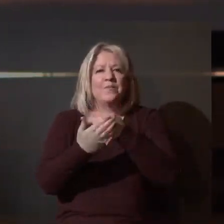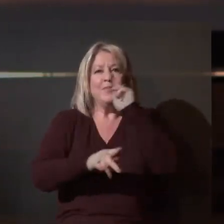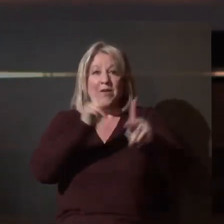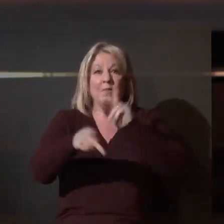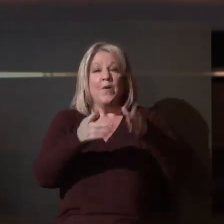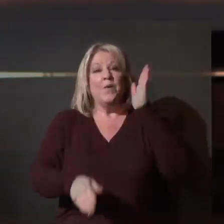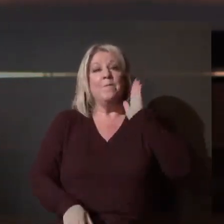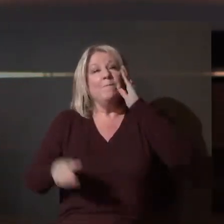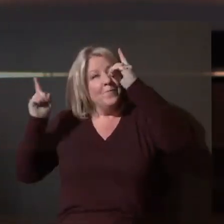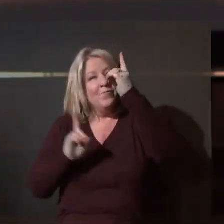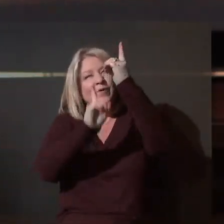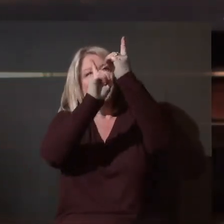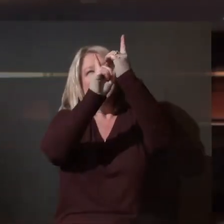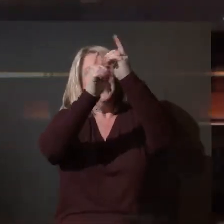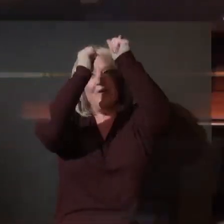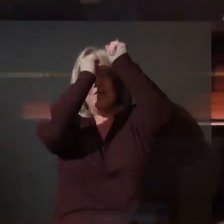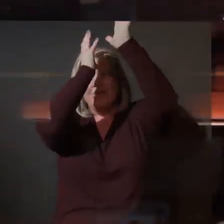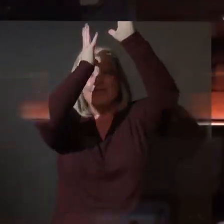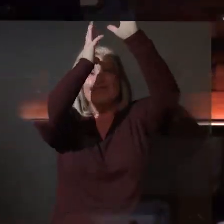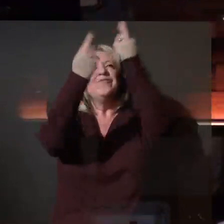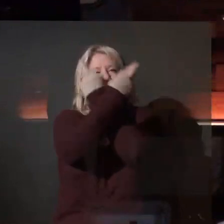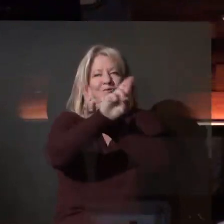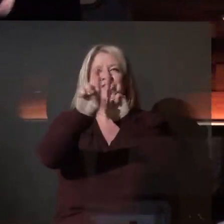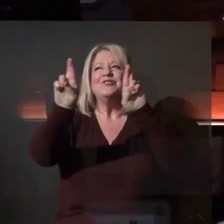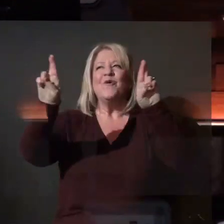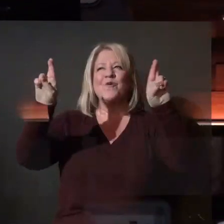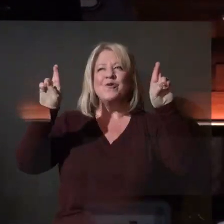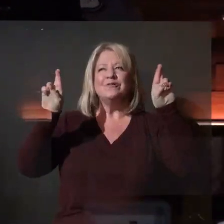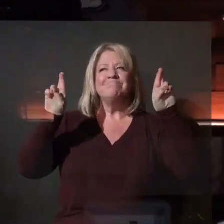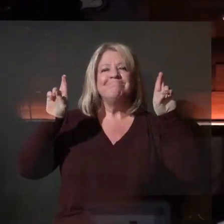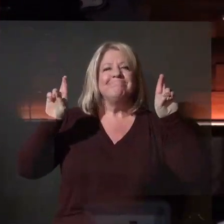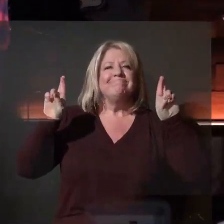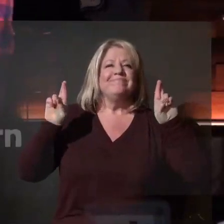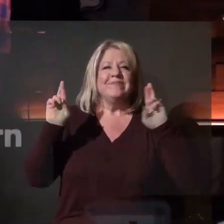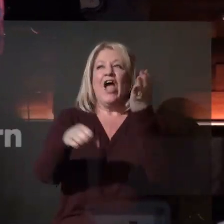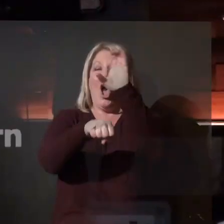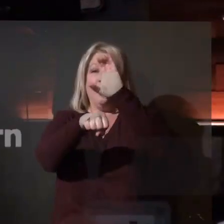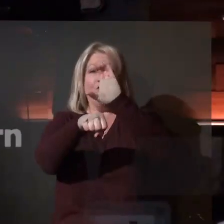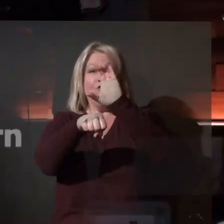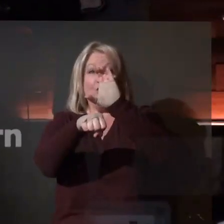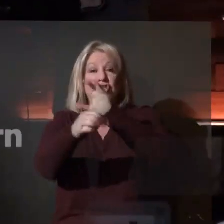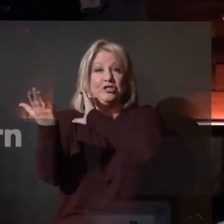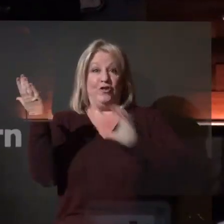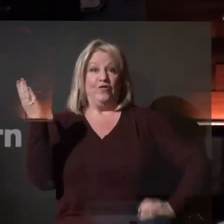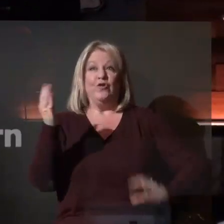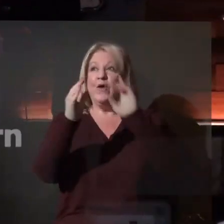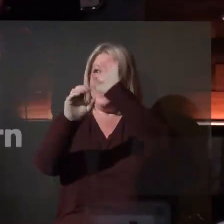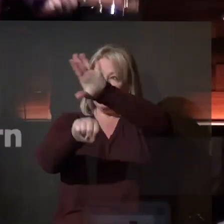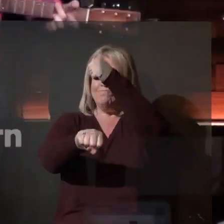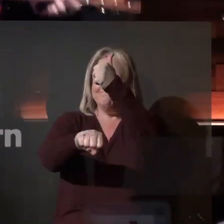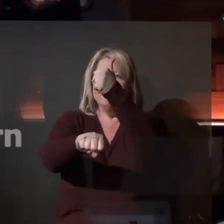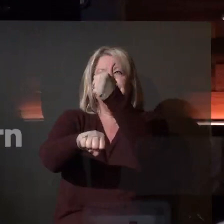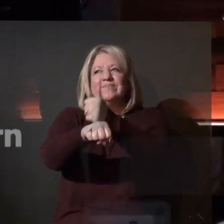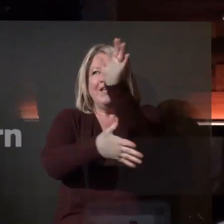who come to the Father are restored, and the Church of Christ was born.